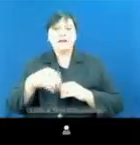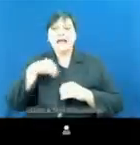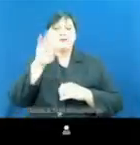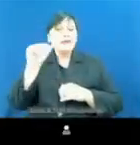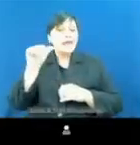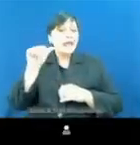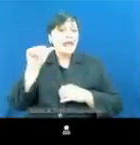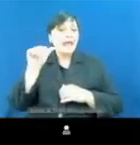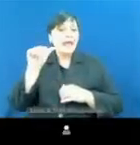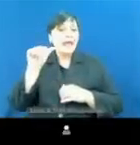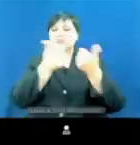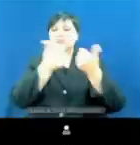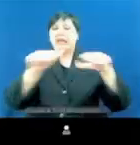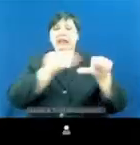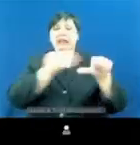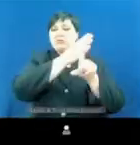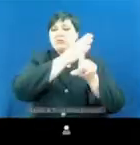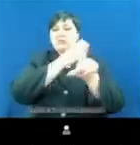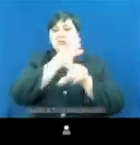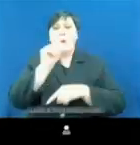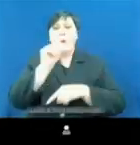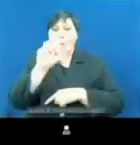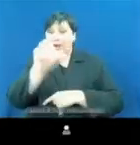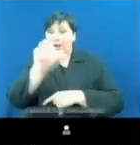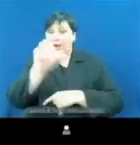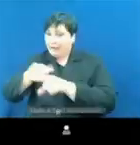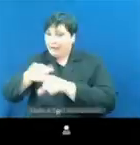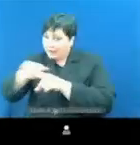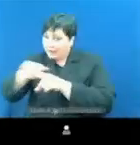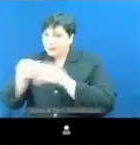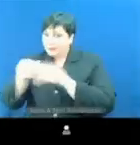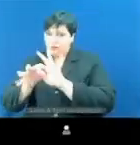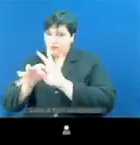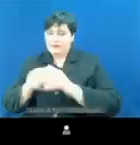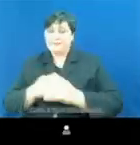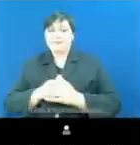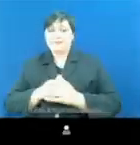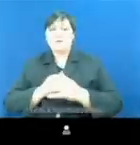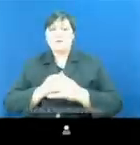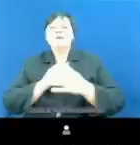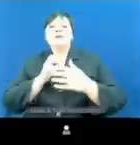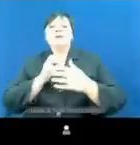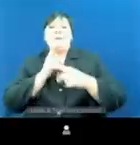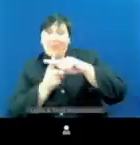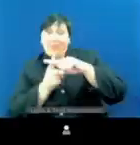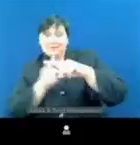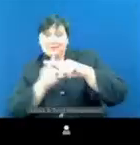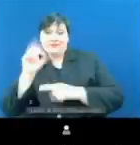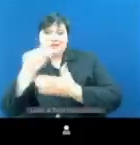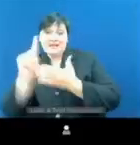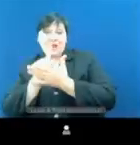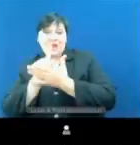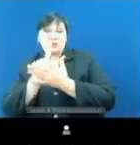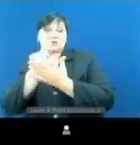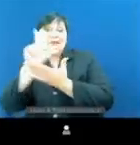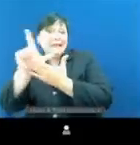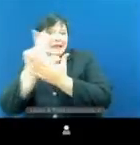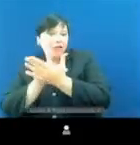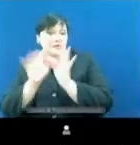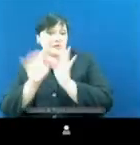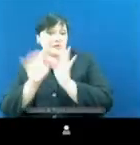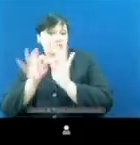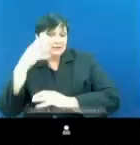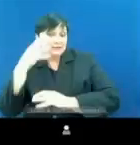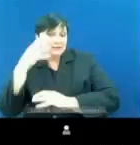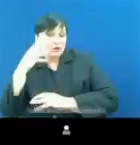any area or an associate's degree in interpreting, plus 50 hours of legal interpreter experience and 30